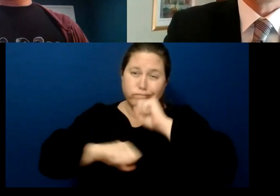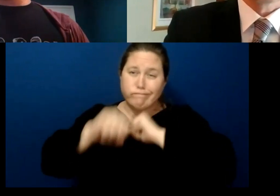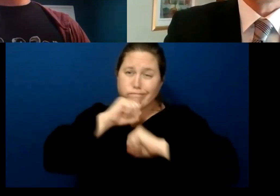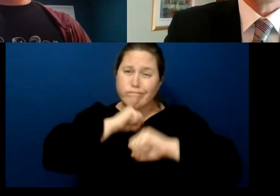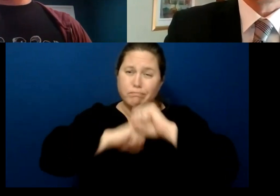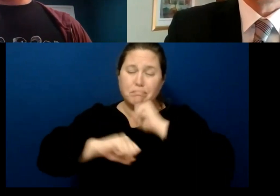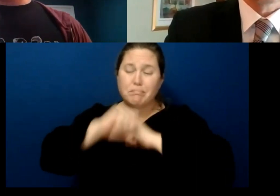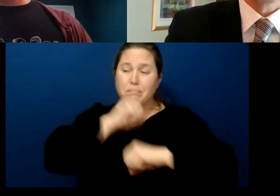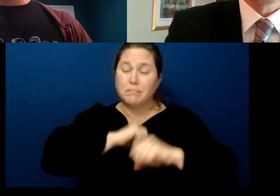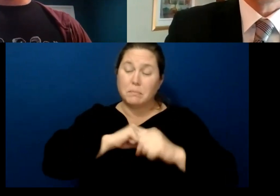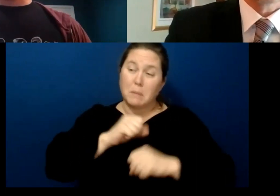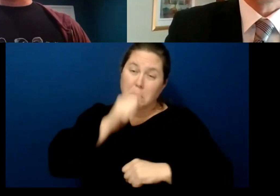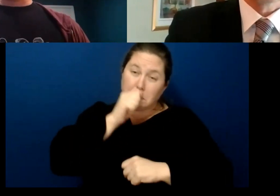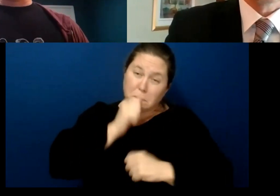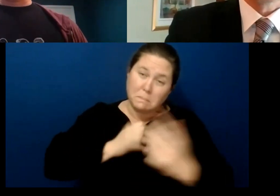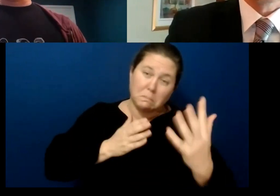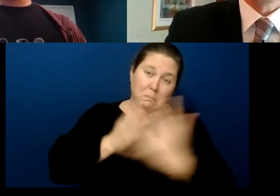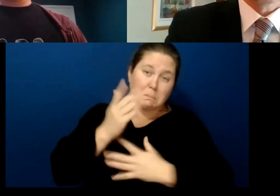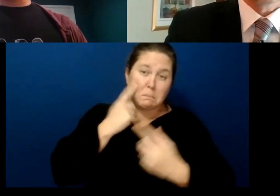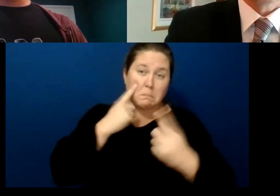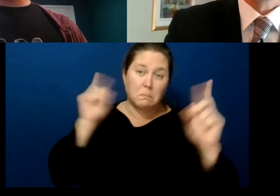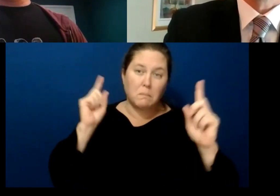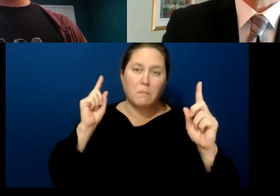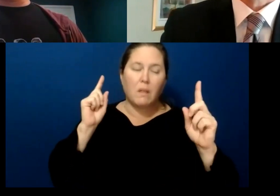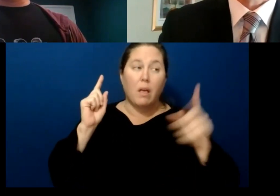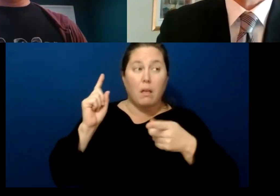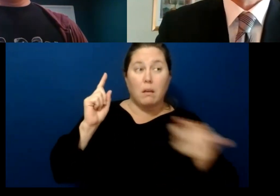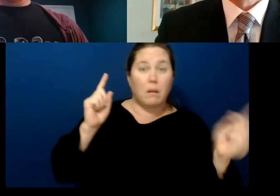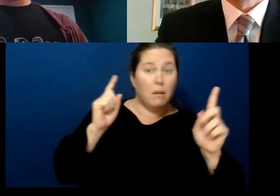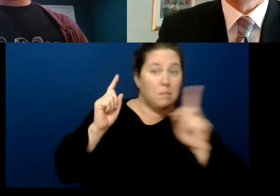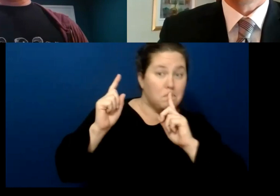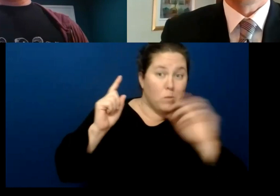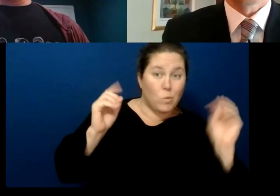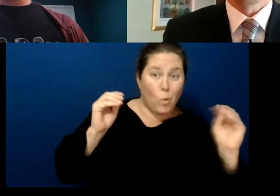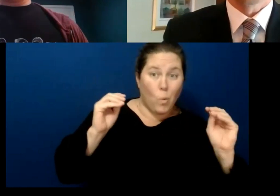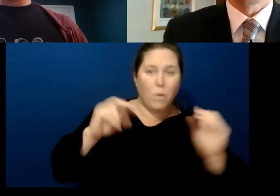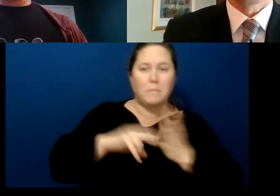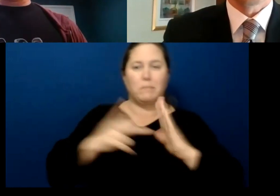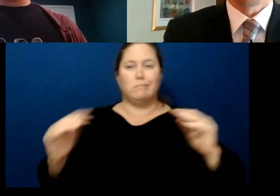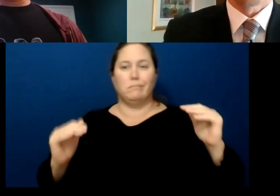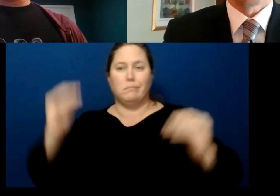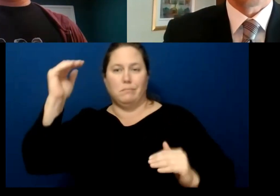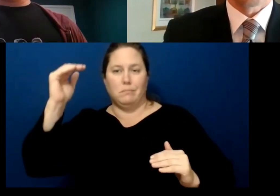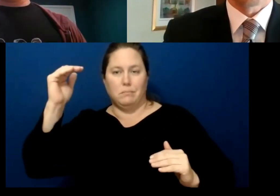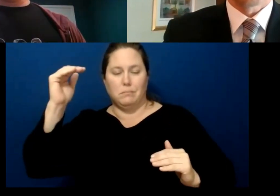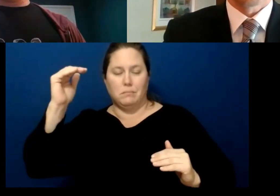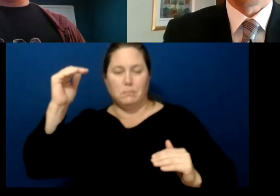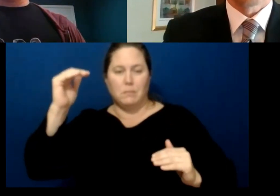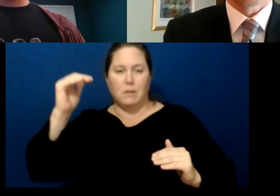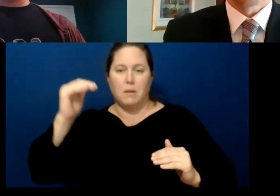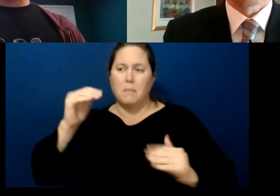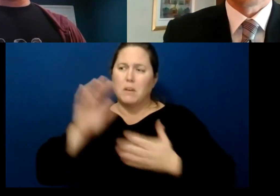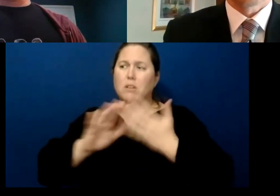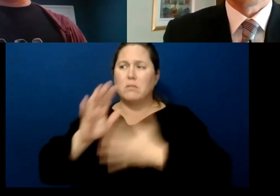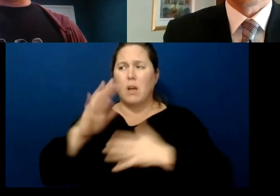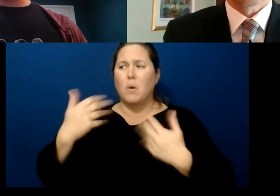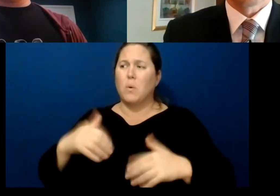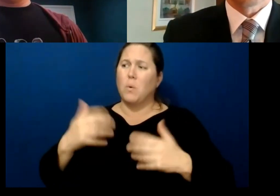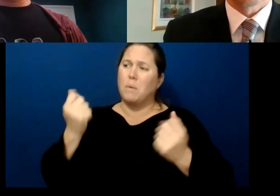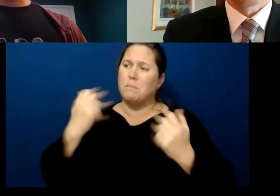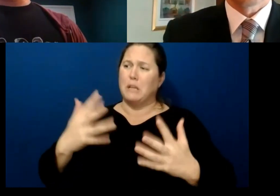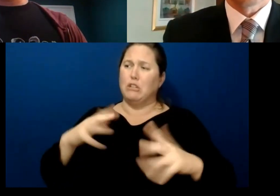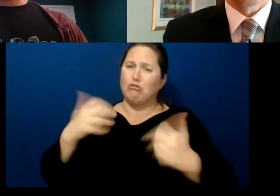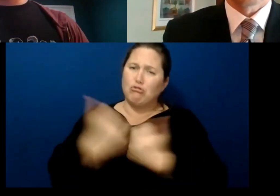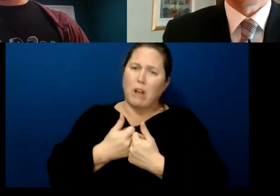that can set you apart from folks, because college is there's a lot of new challenges that get presented to people when they enter